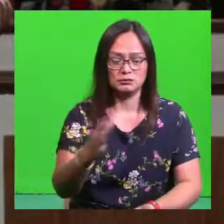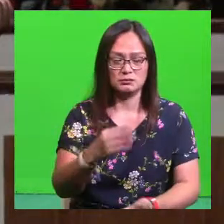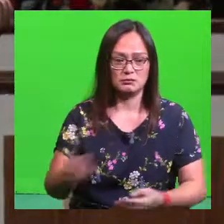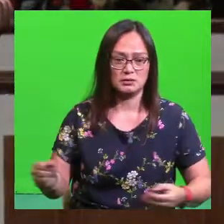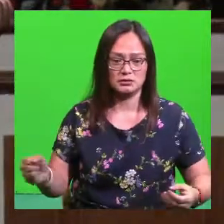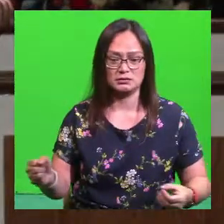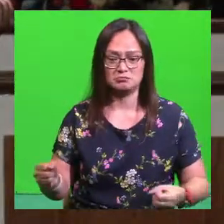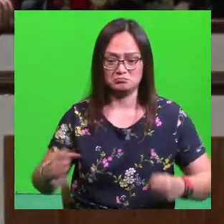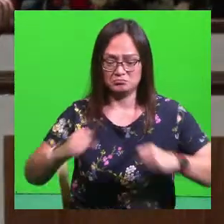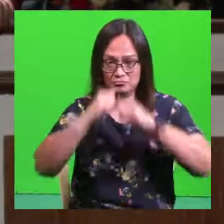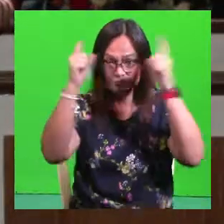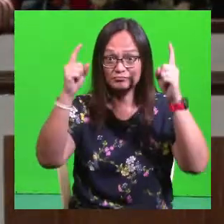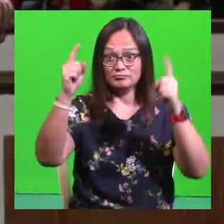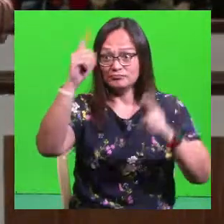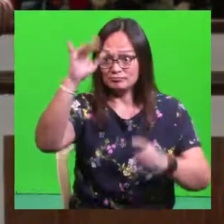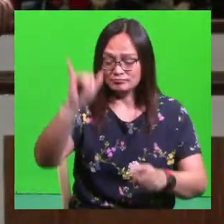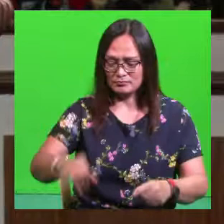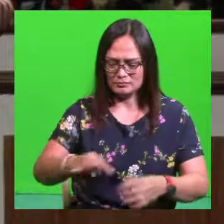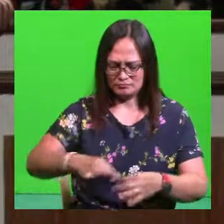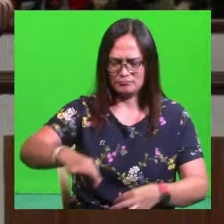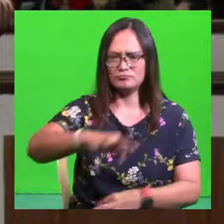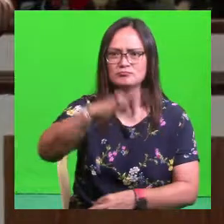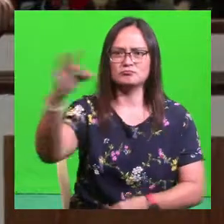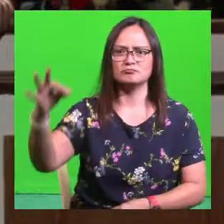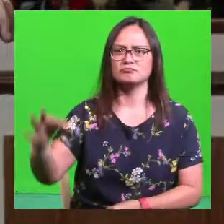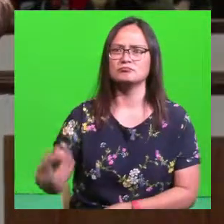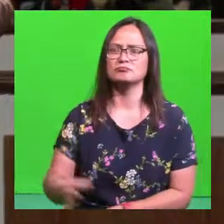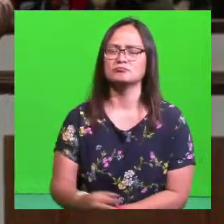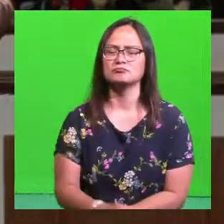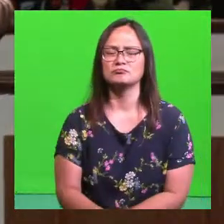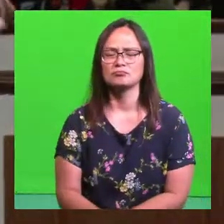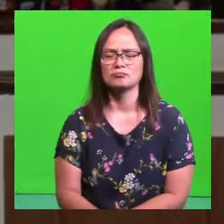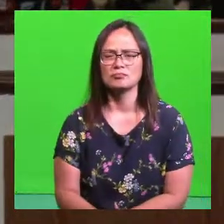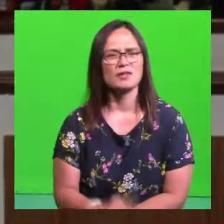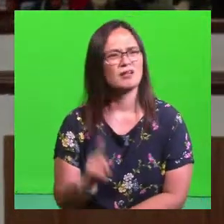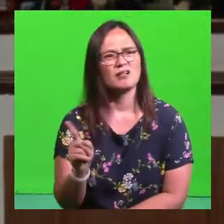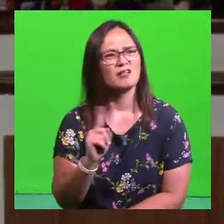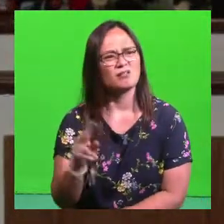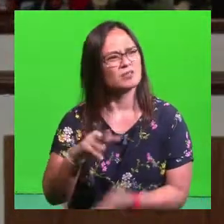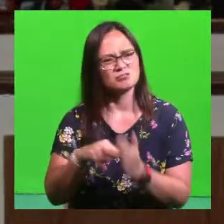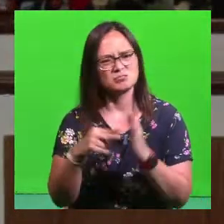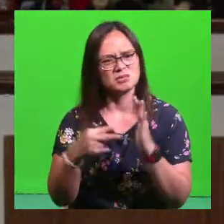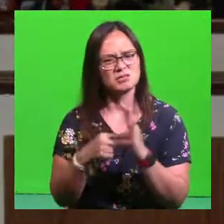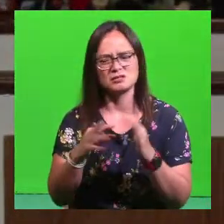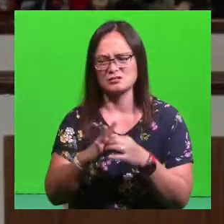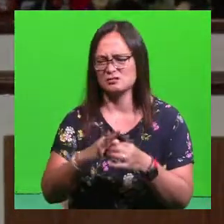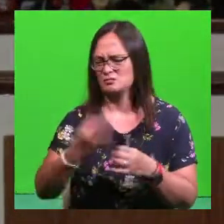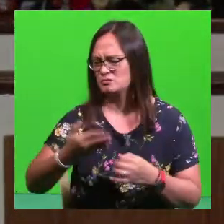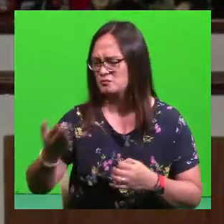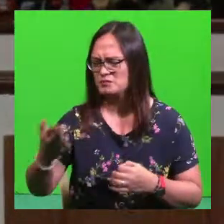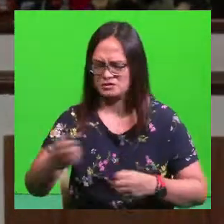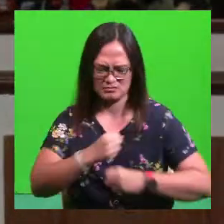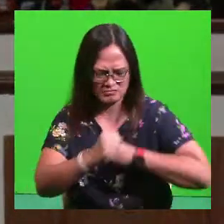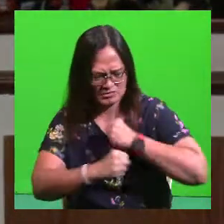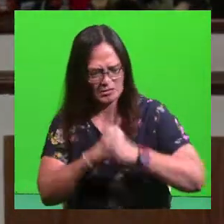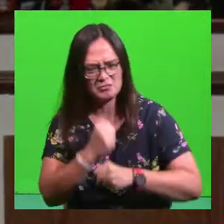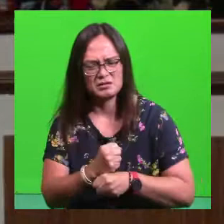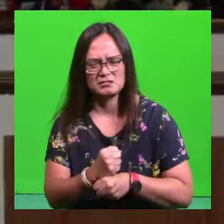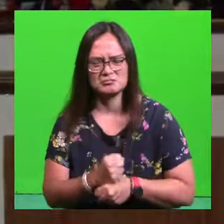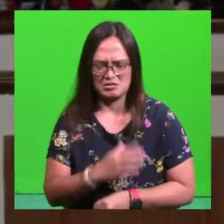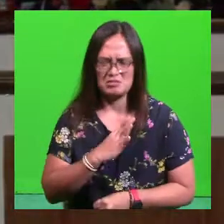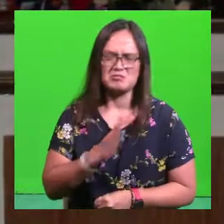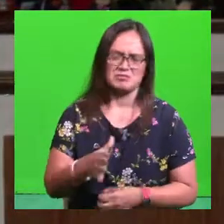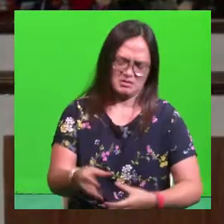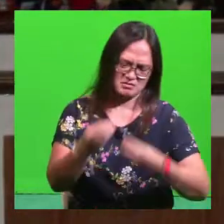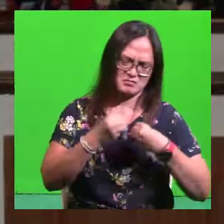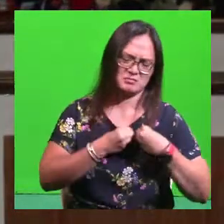See, ano po ang significance sa atin ng lahat ng pasakit na ito? Okay, tanggap na po natin ang mensahe natin.